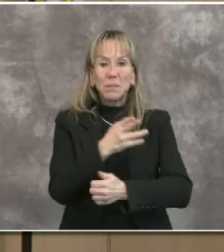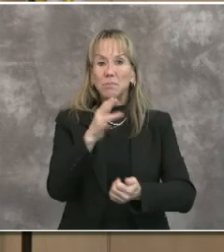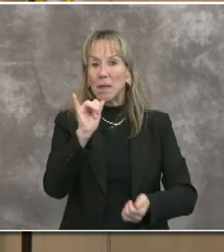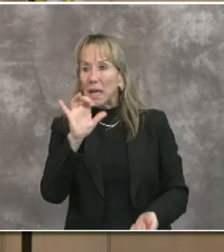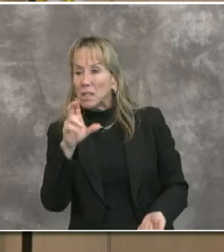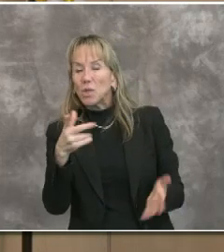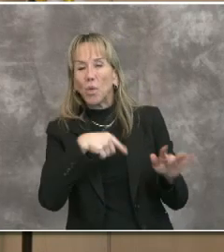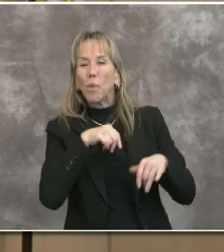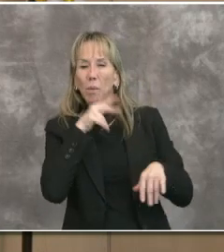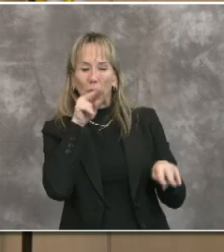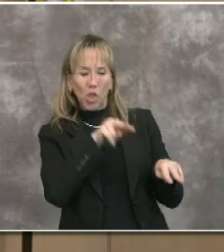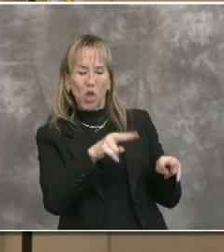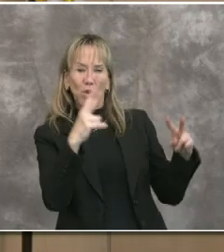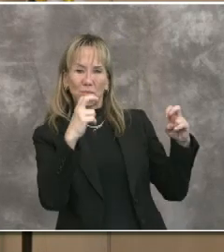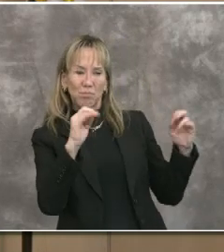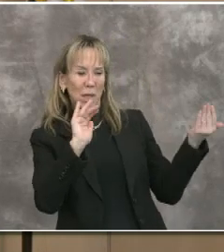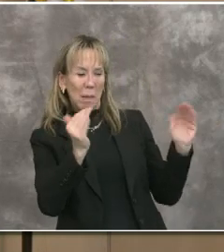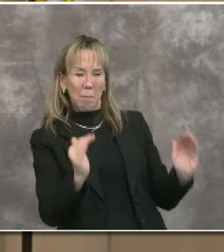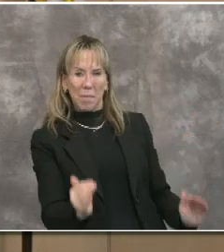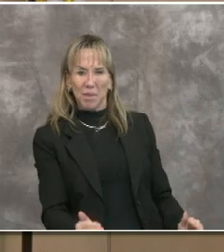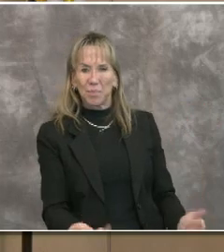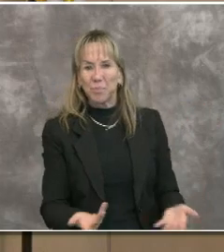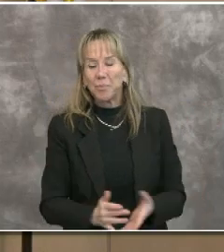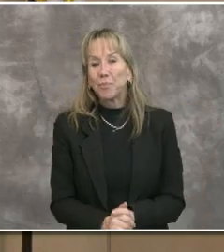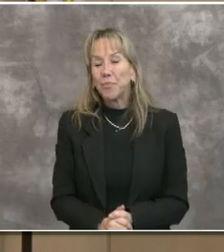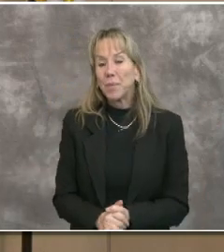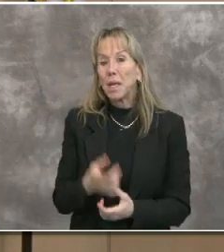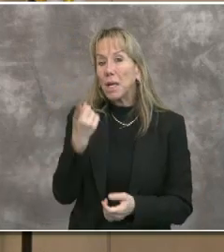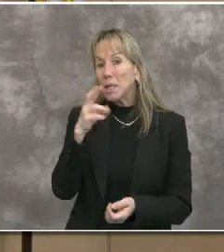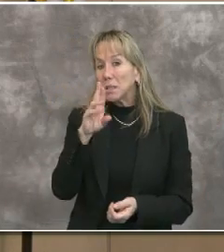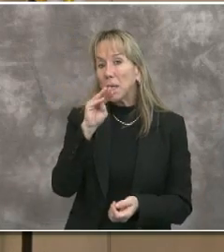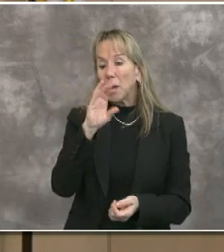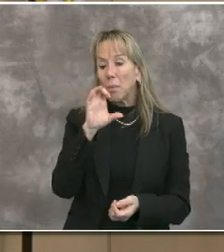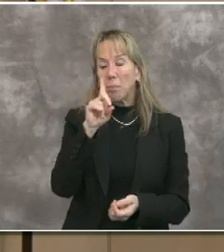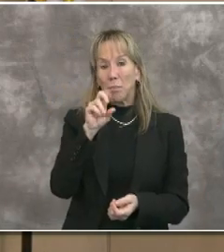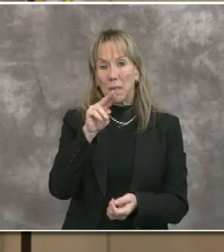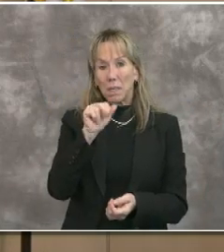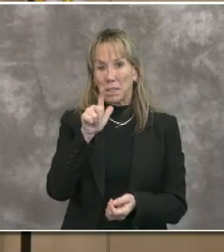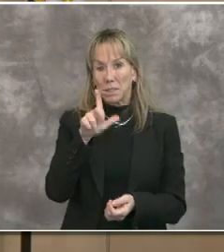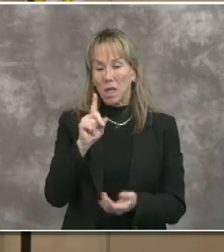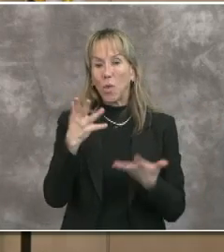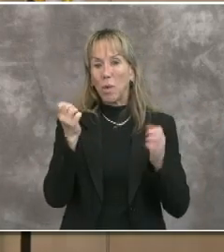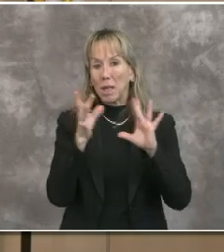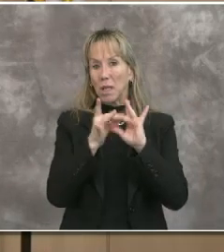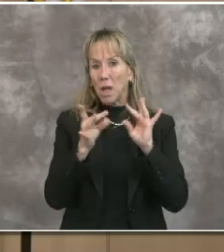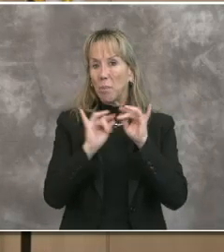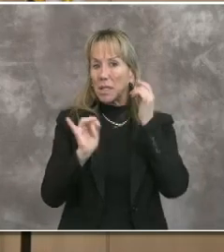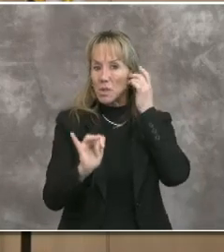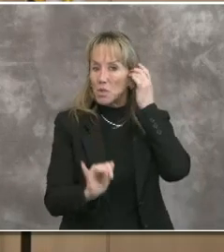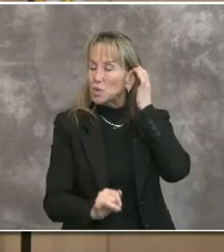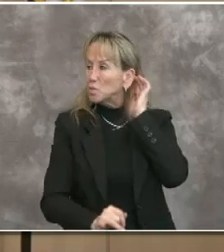we will be looking at that for a comparison. And Dr. McDonald also wants to make a comment.